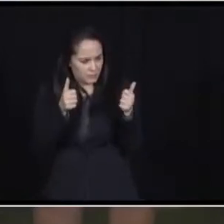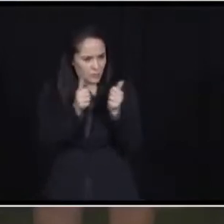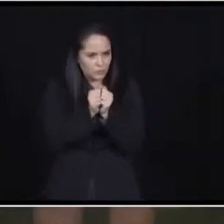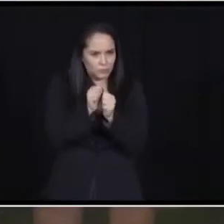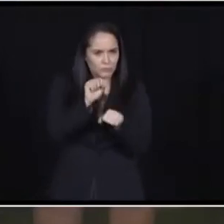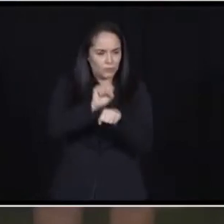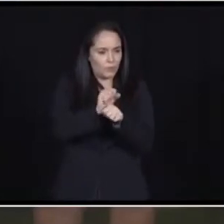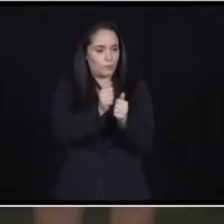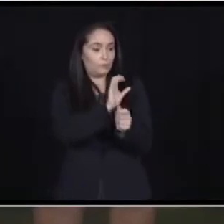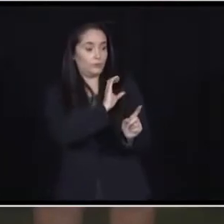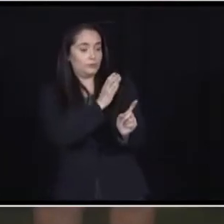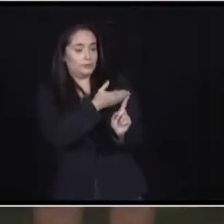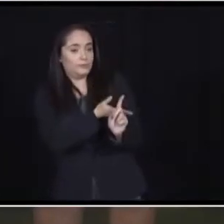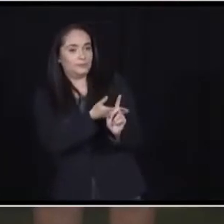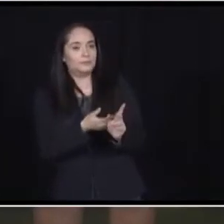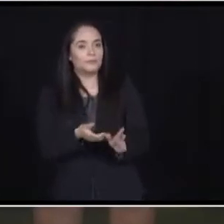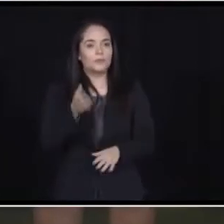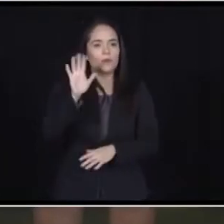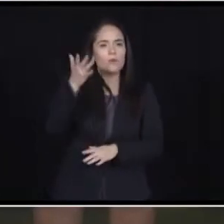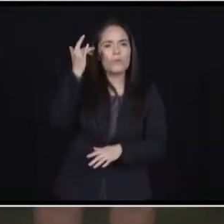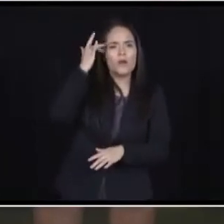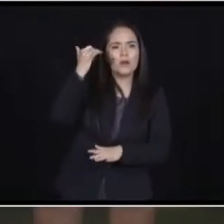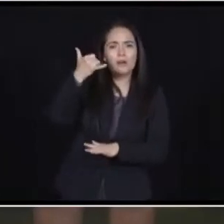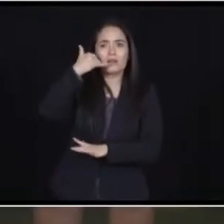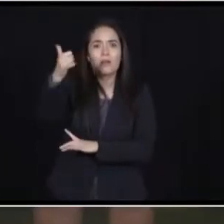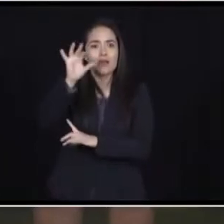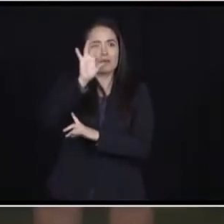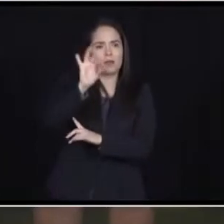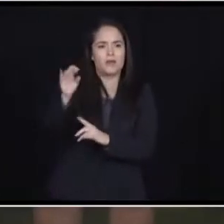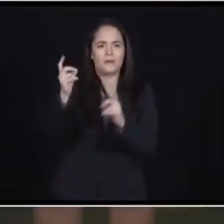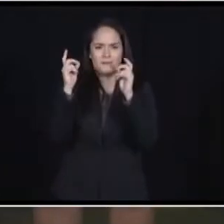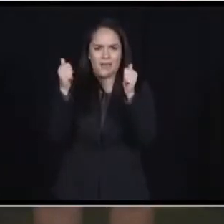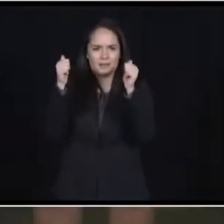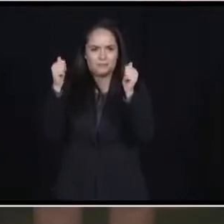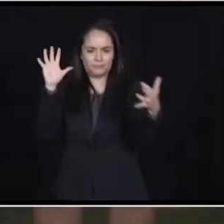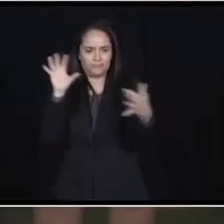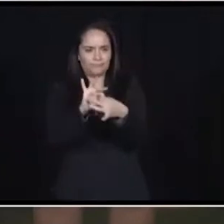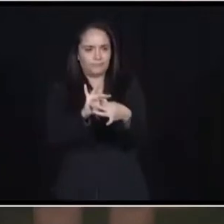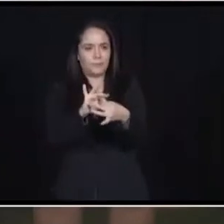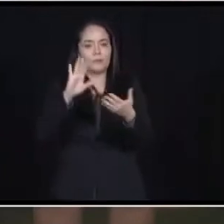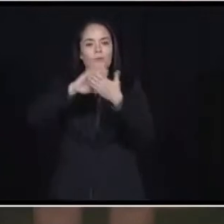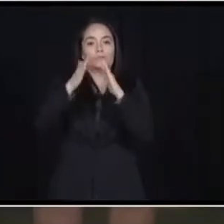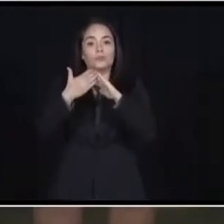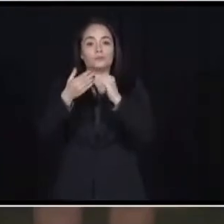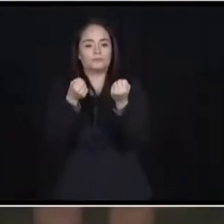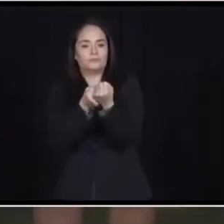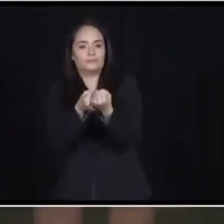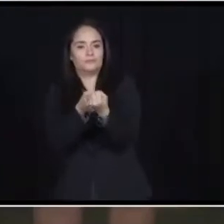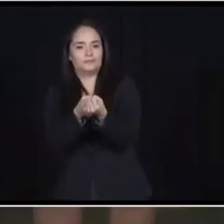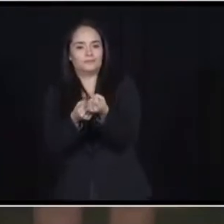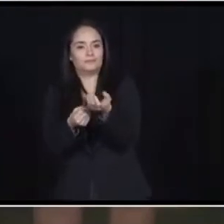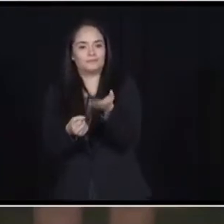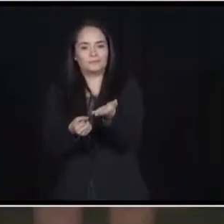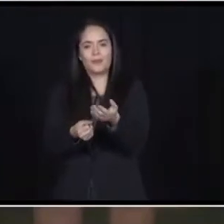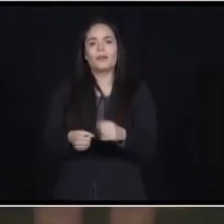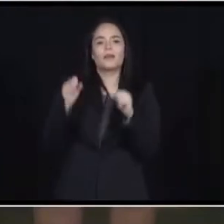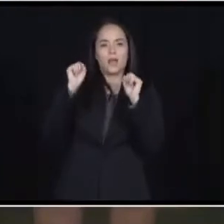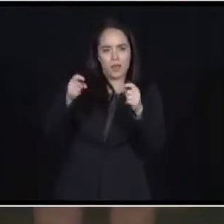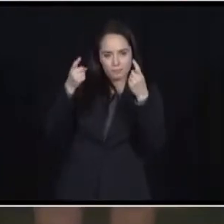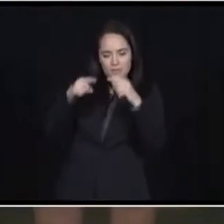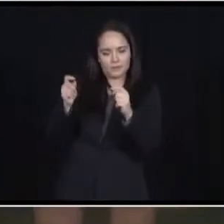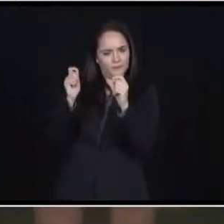that phone call is made, the connections with the community supports are there and can happen immediately. I'm